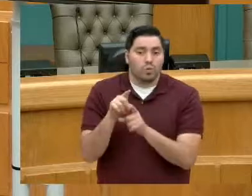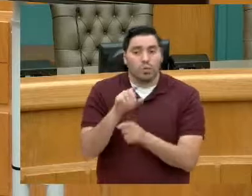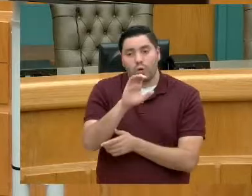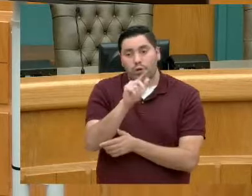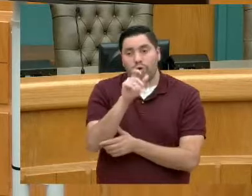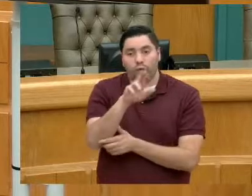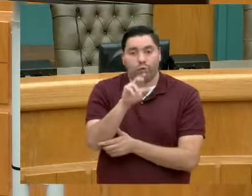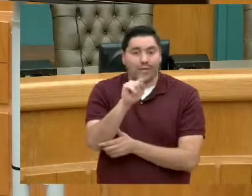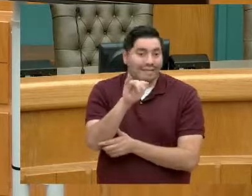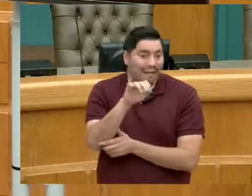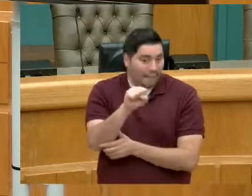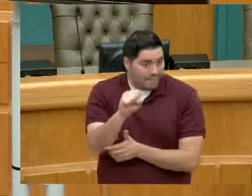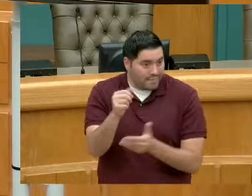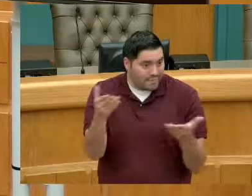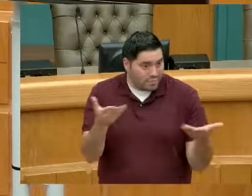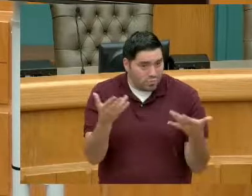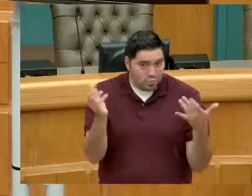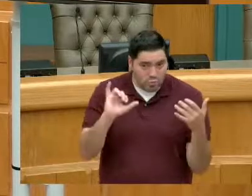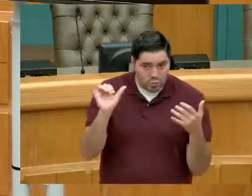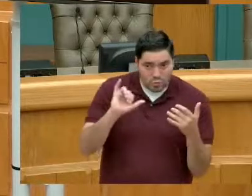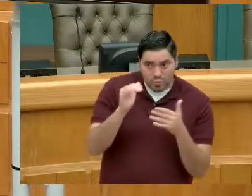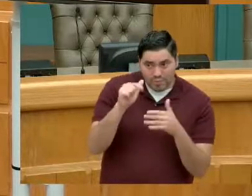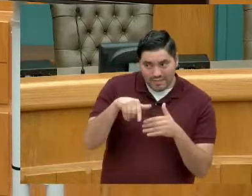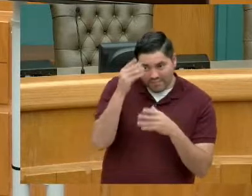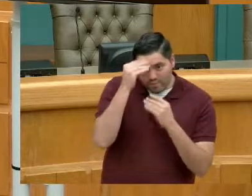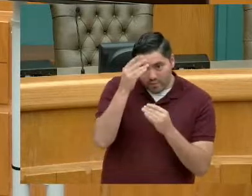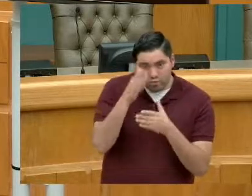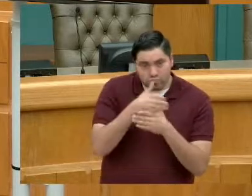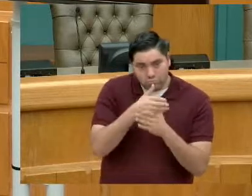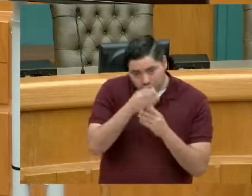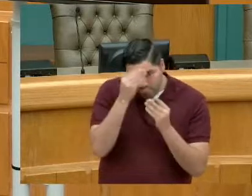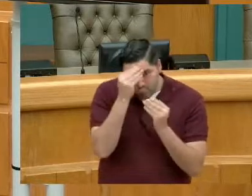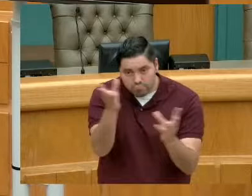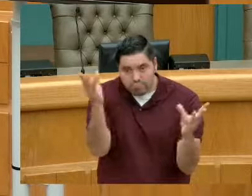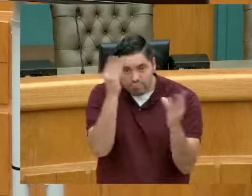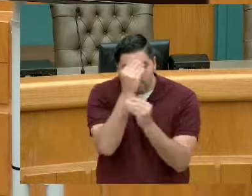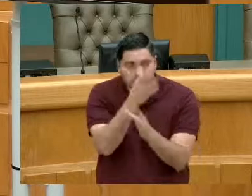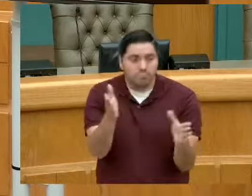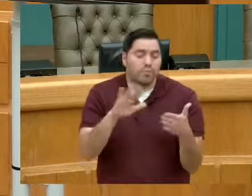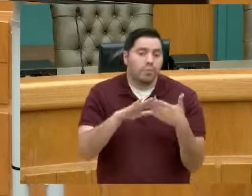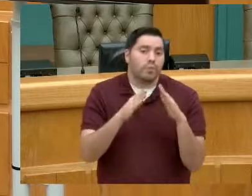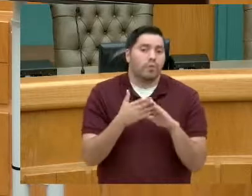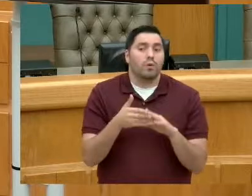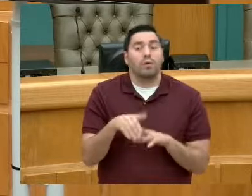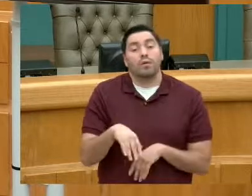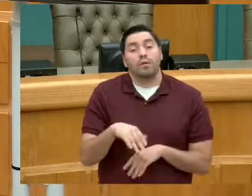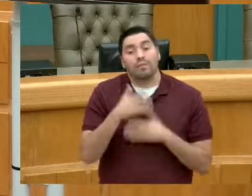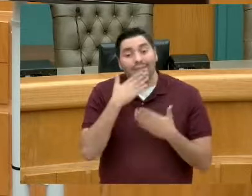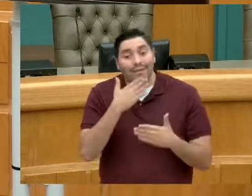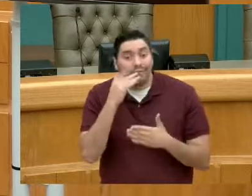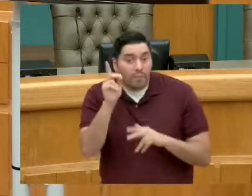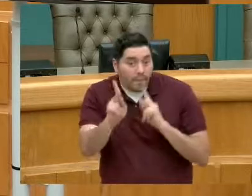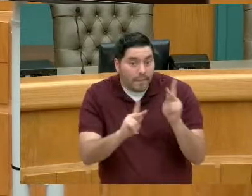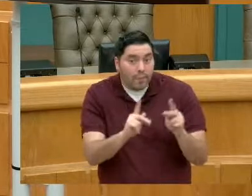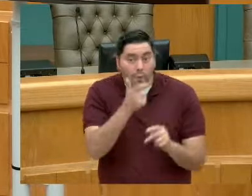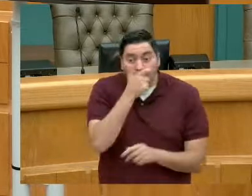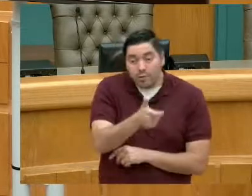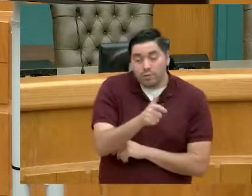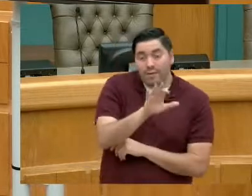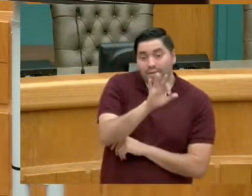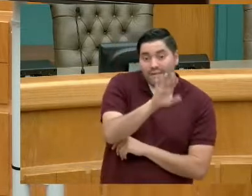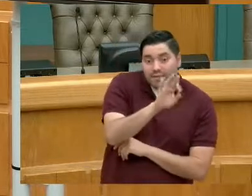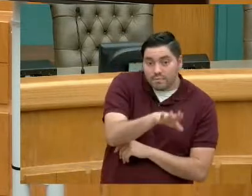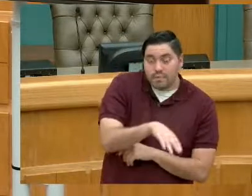want to thank them for being here and sharing this information with the community. We want to thank those that are watching on Facebook and YouTube, the